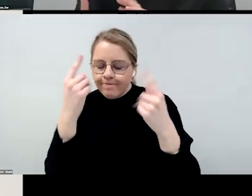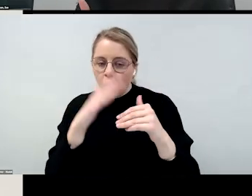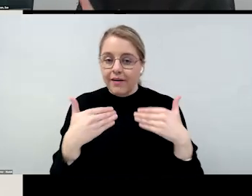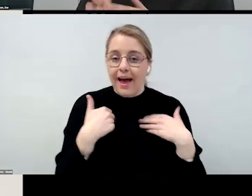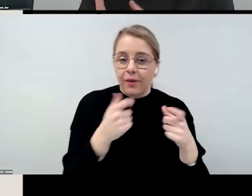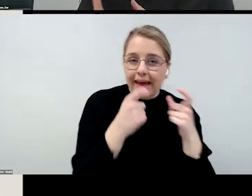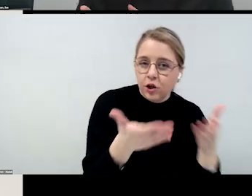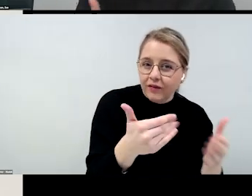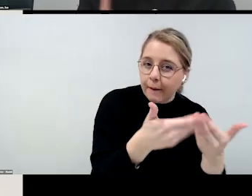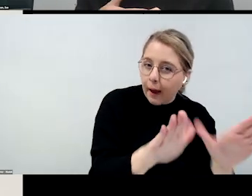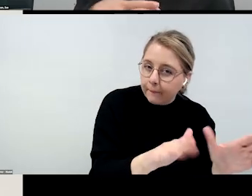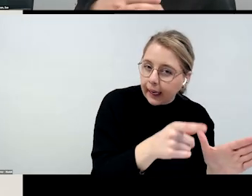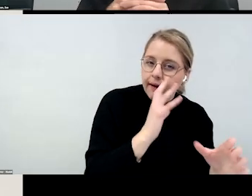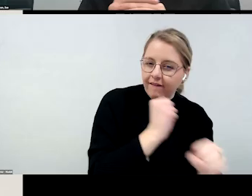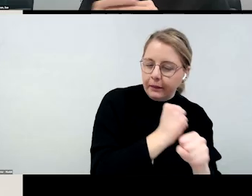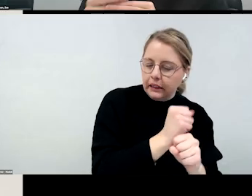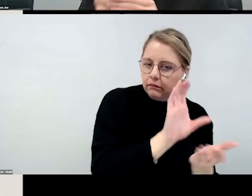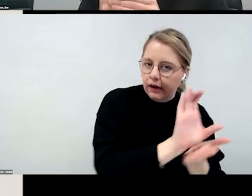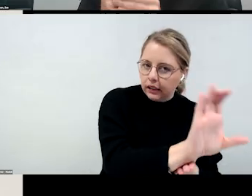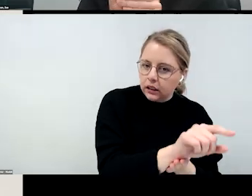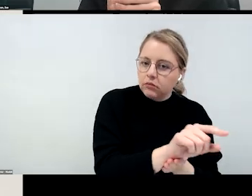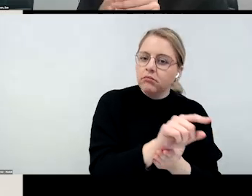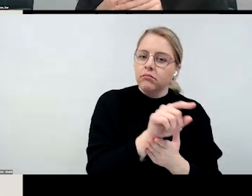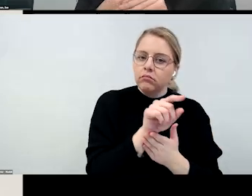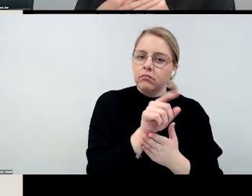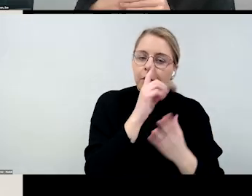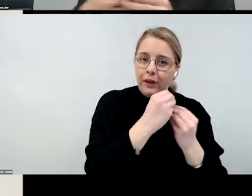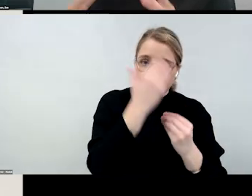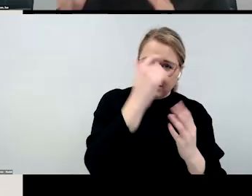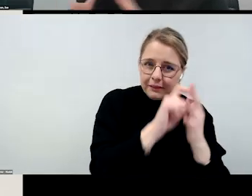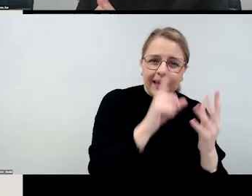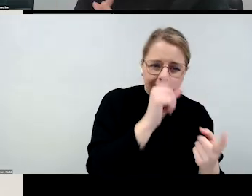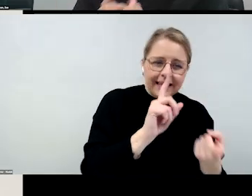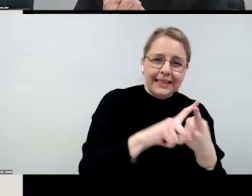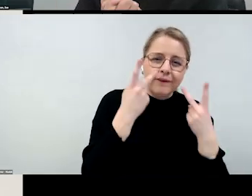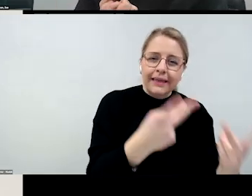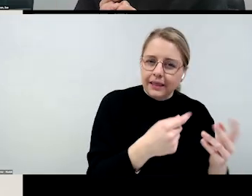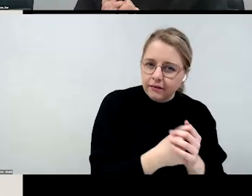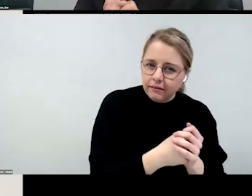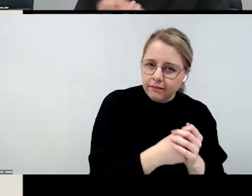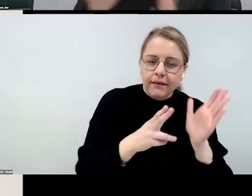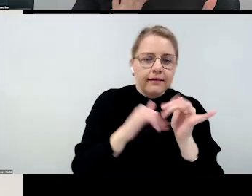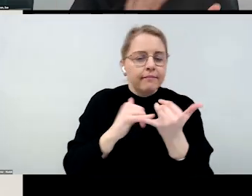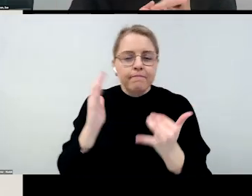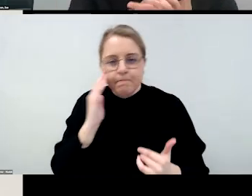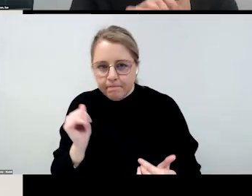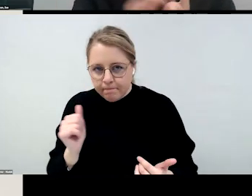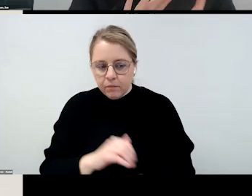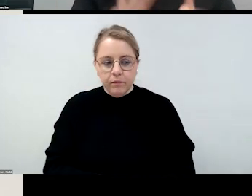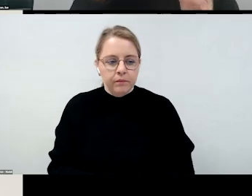services regarding their responsibility to people with intellectual disability and the role of NDIS. So just